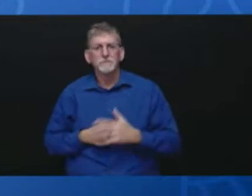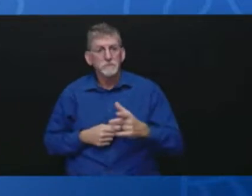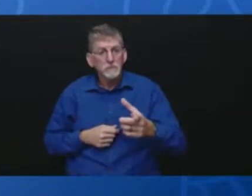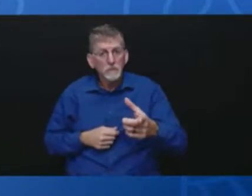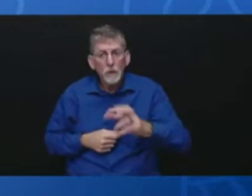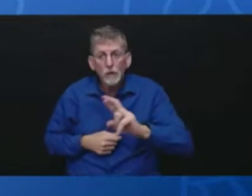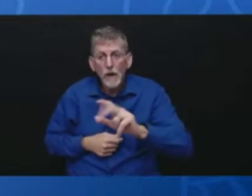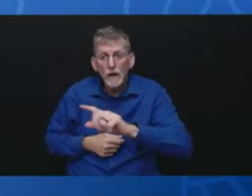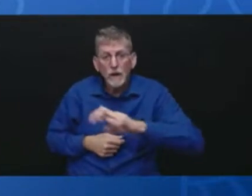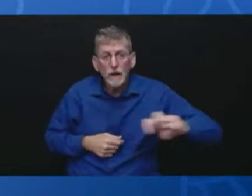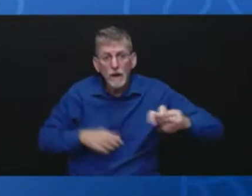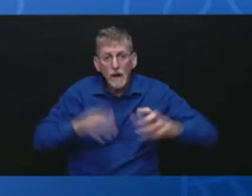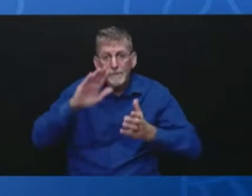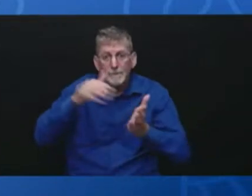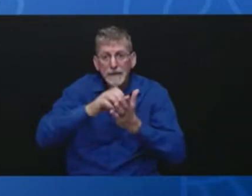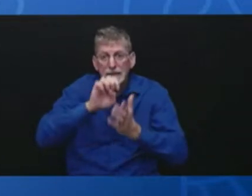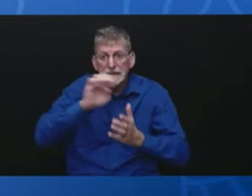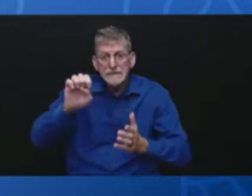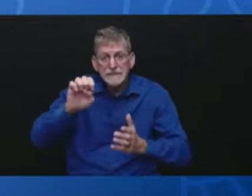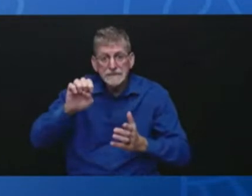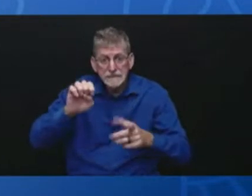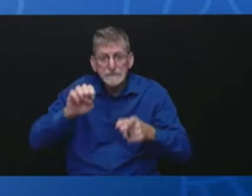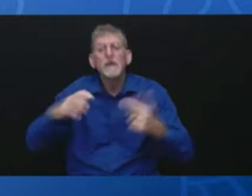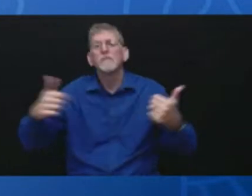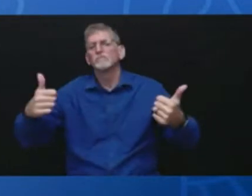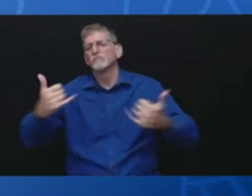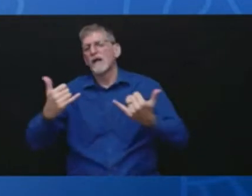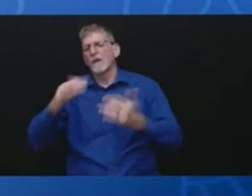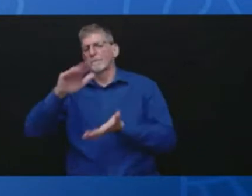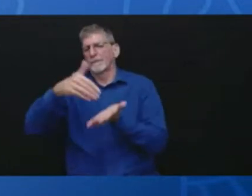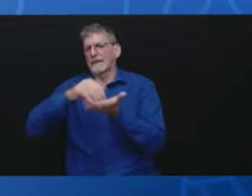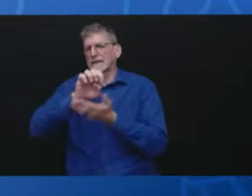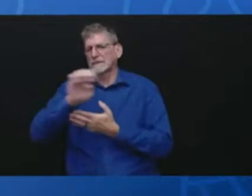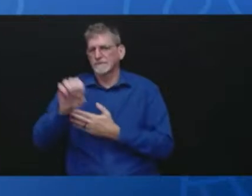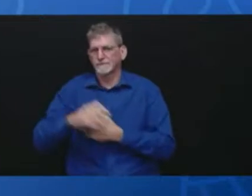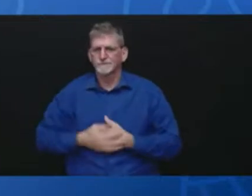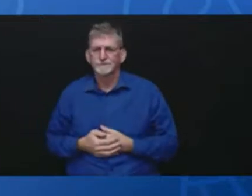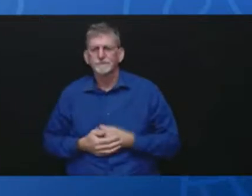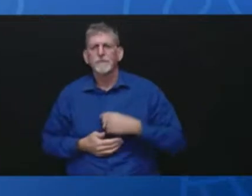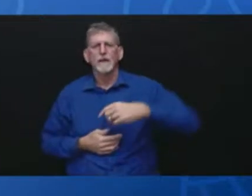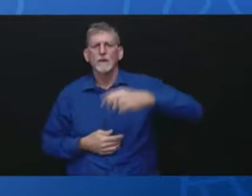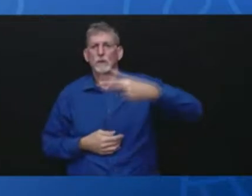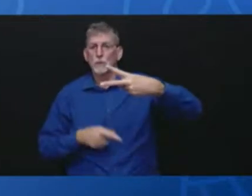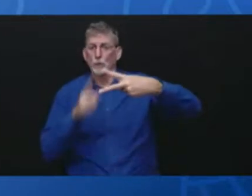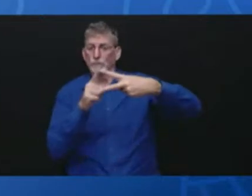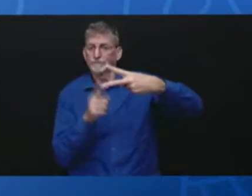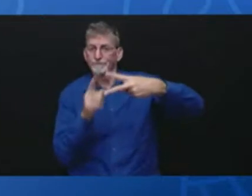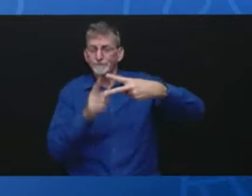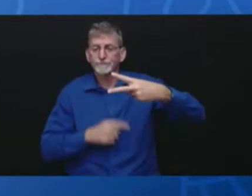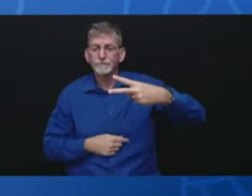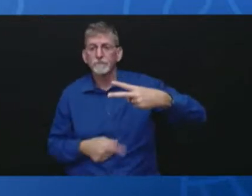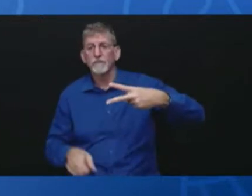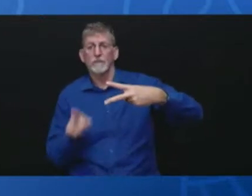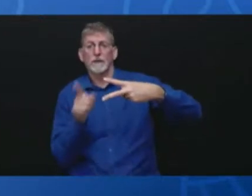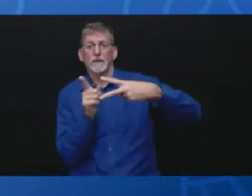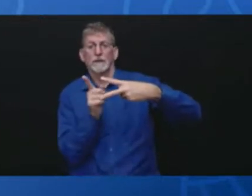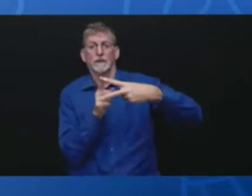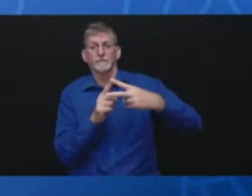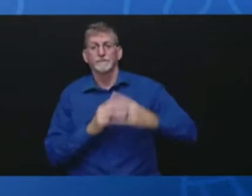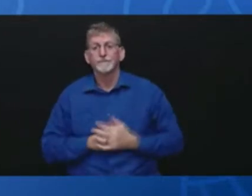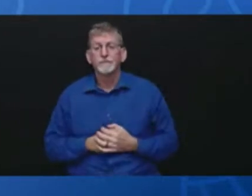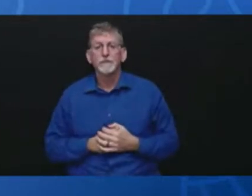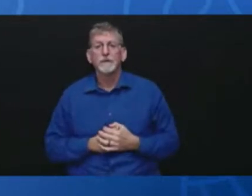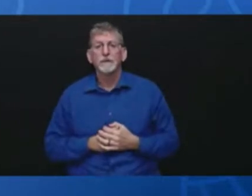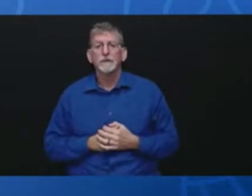do it. So 2 topics for you. I'll squeeze them in back to back. Mahmoud Khalil, there was a DOJ brief filing with the court regarding his